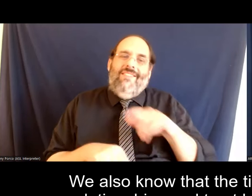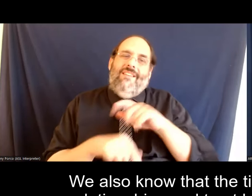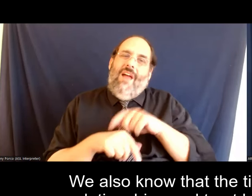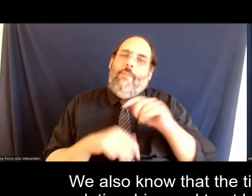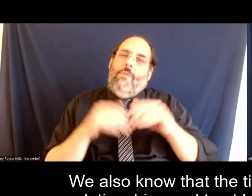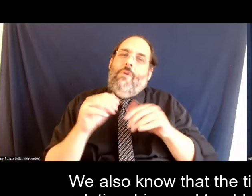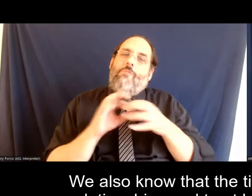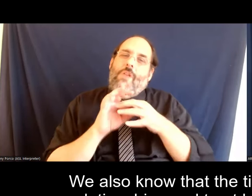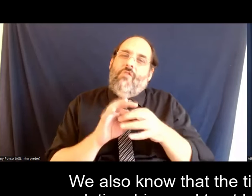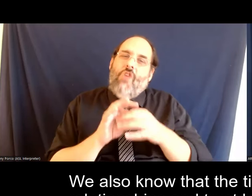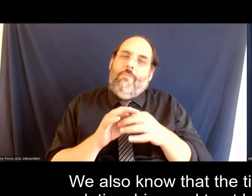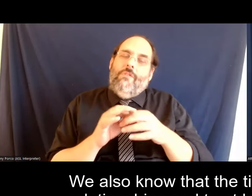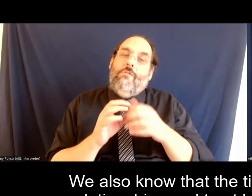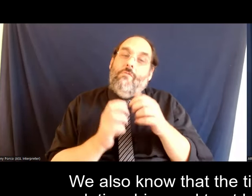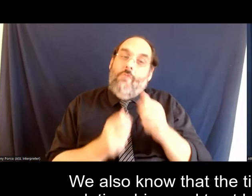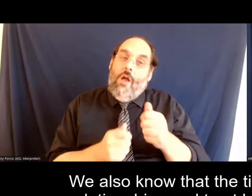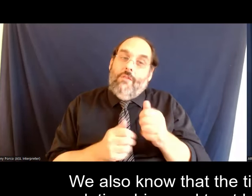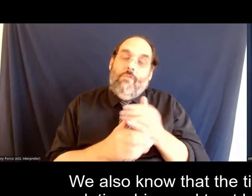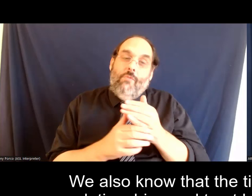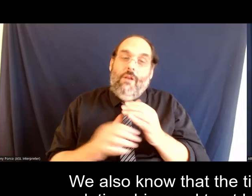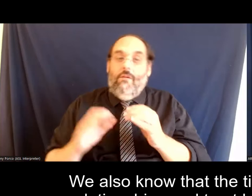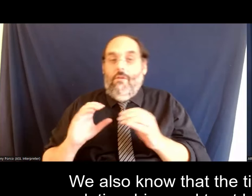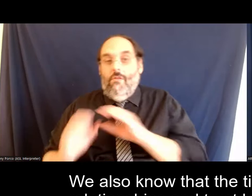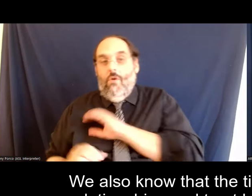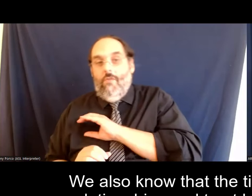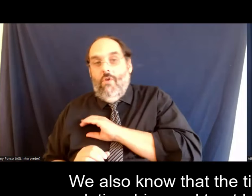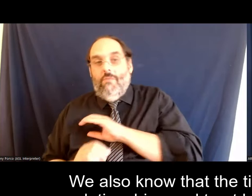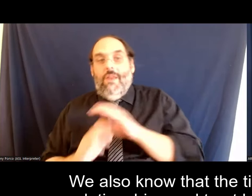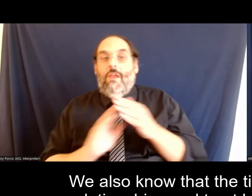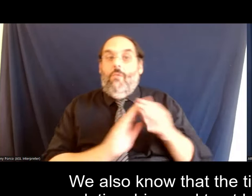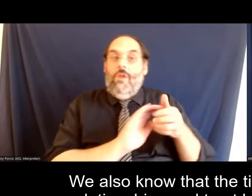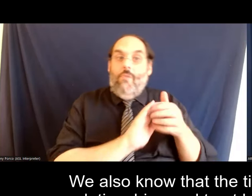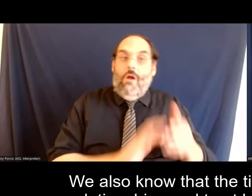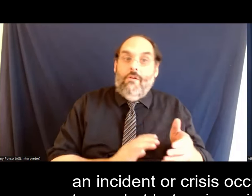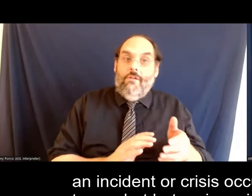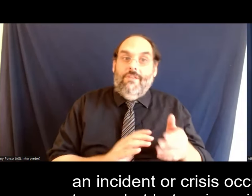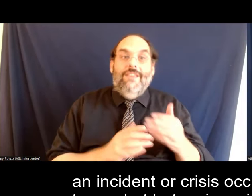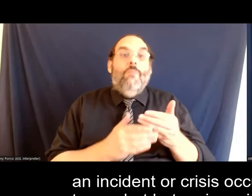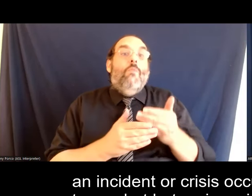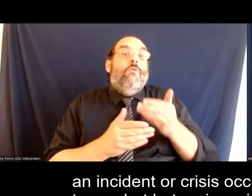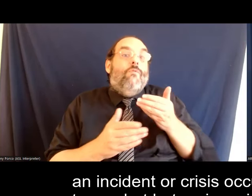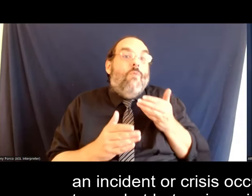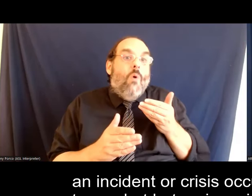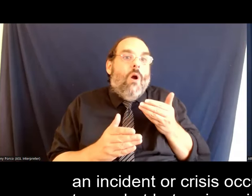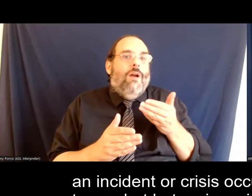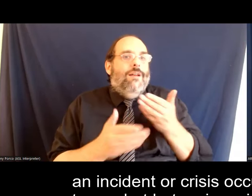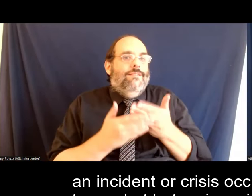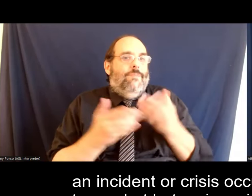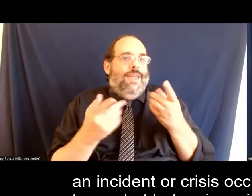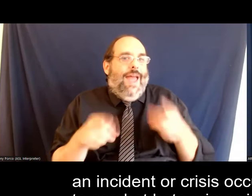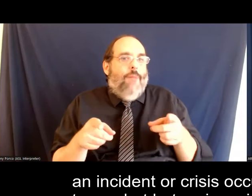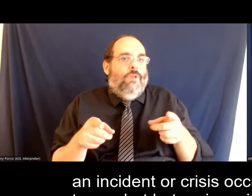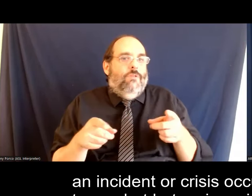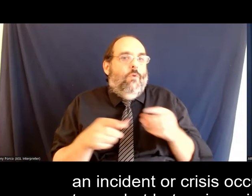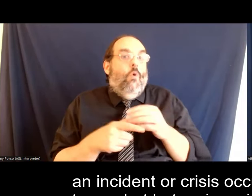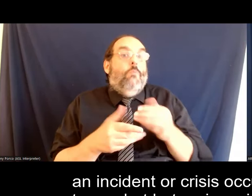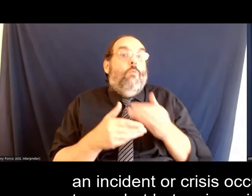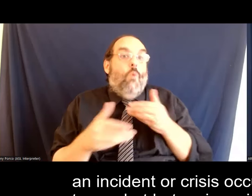build relationships and trust between law enforcement and community partners is before an incident or crisis